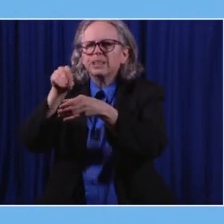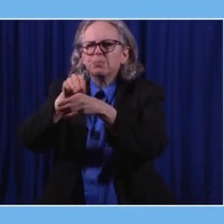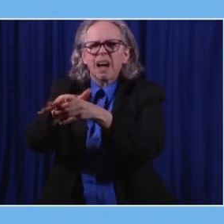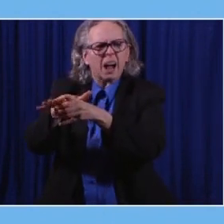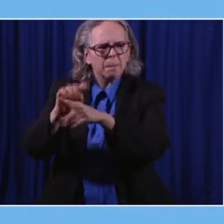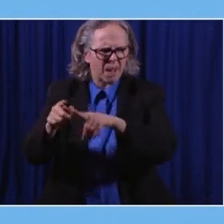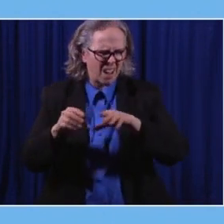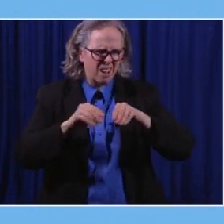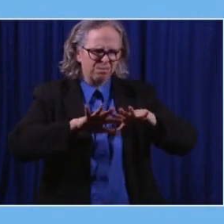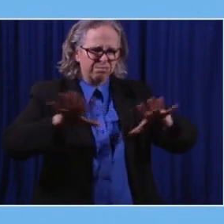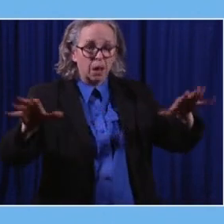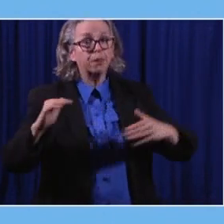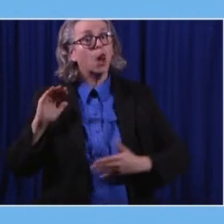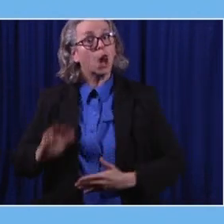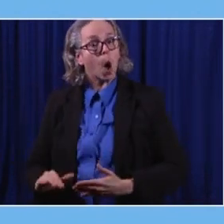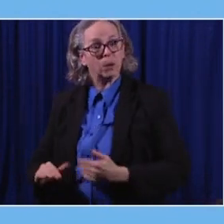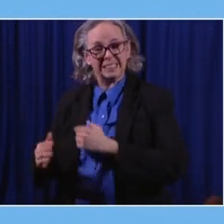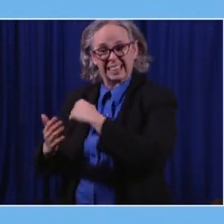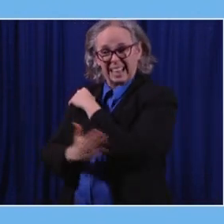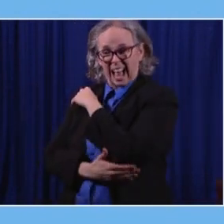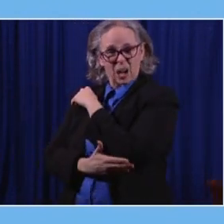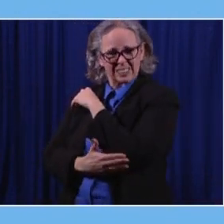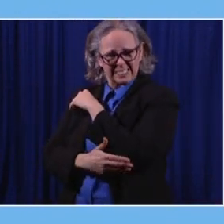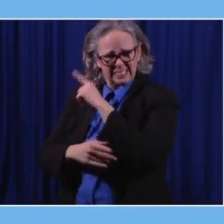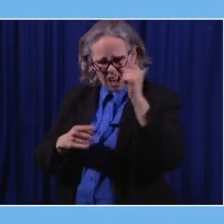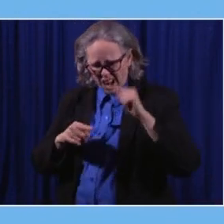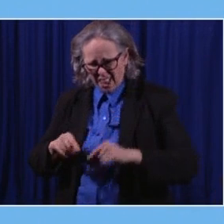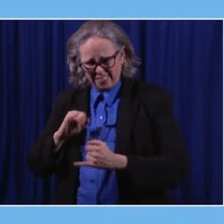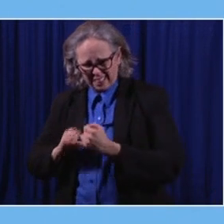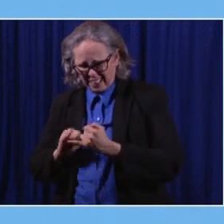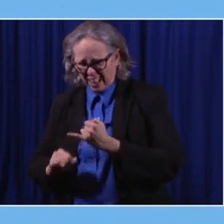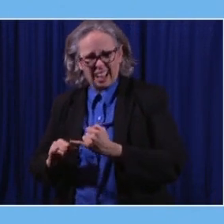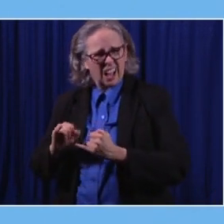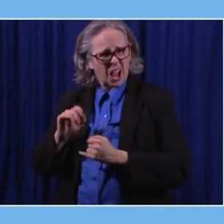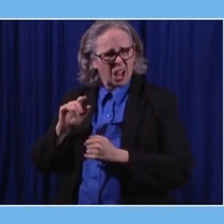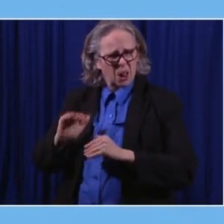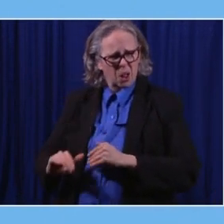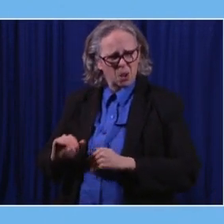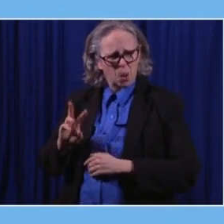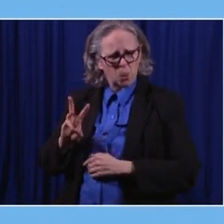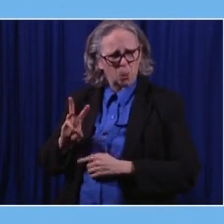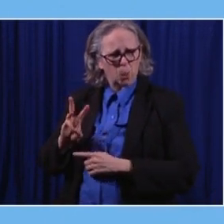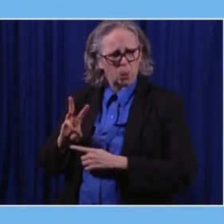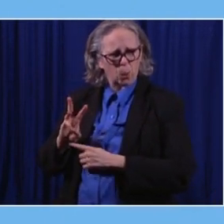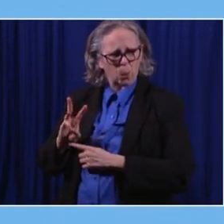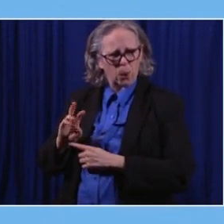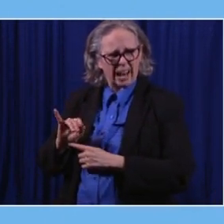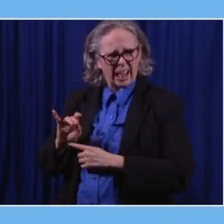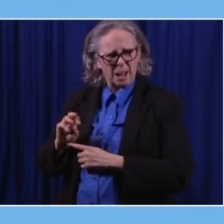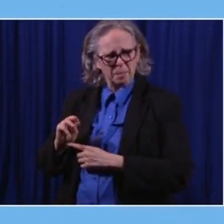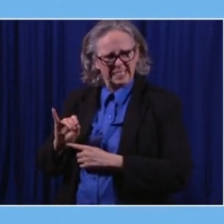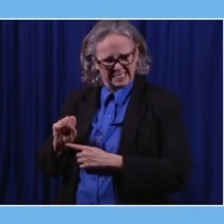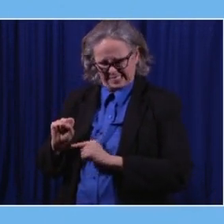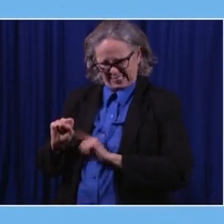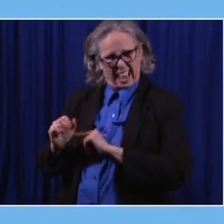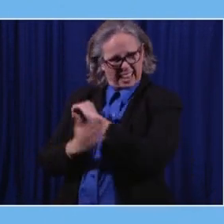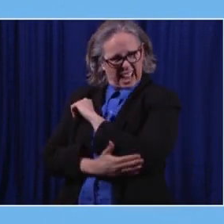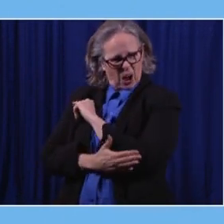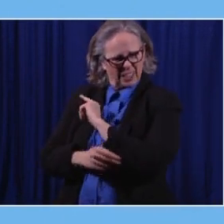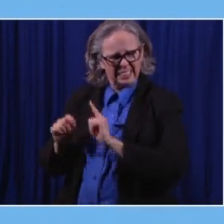even in the top 20, if you go down, Williams County, is still 9 times, which is the 20th highest incidence. It's still